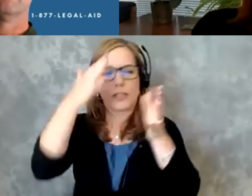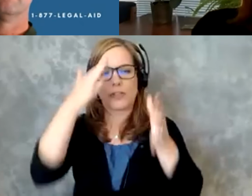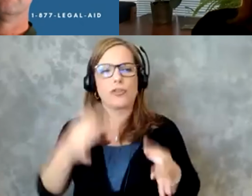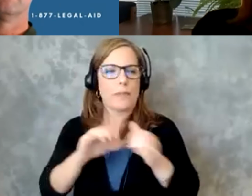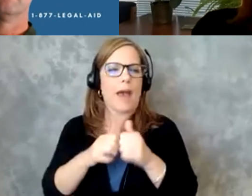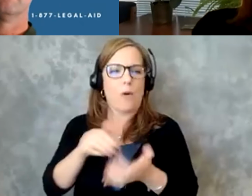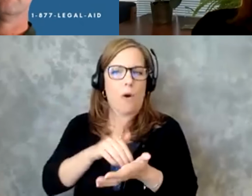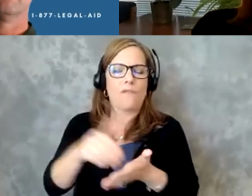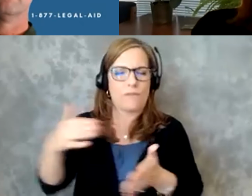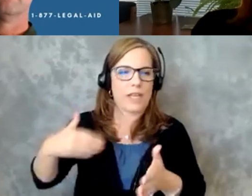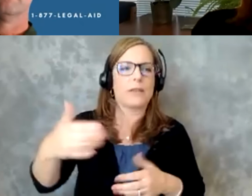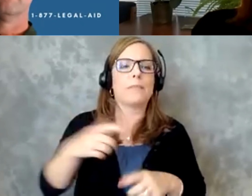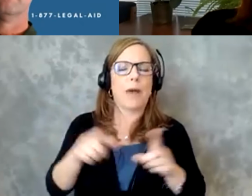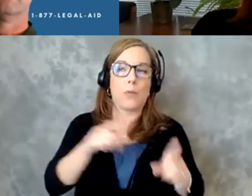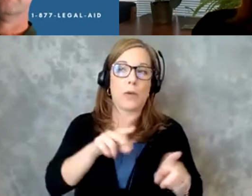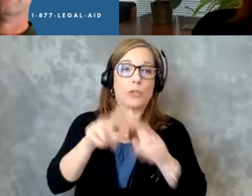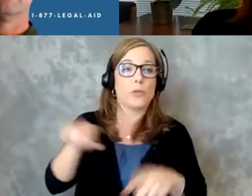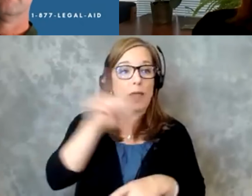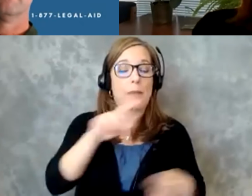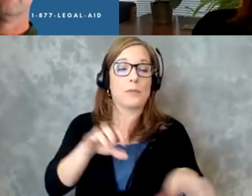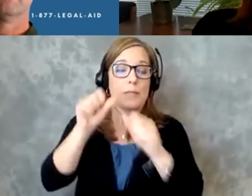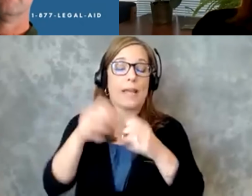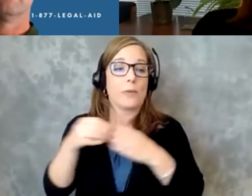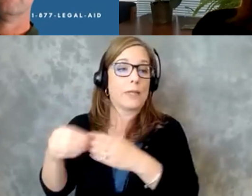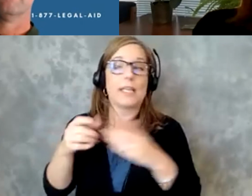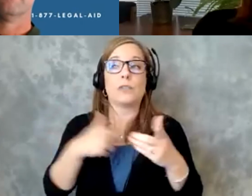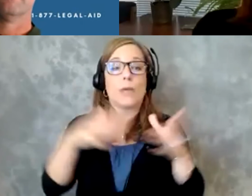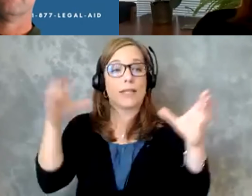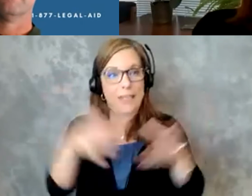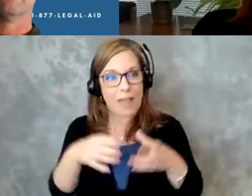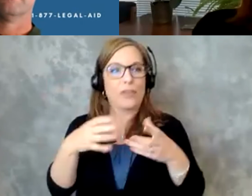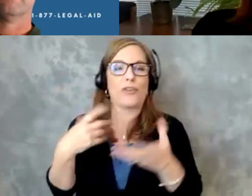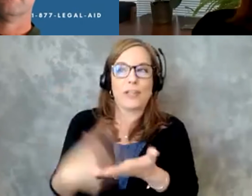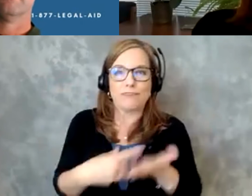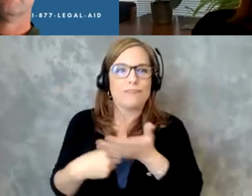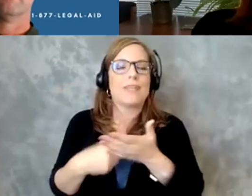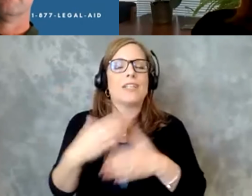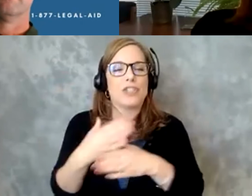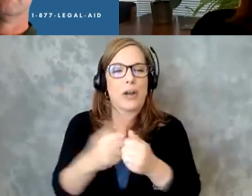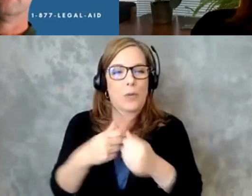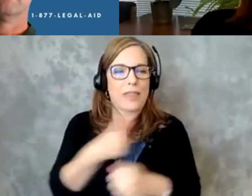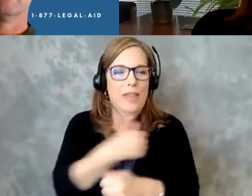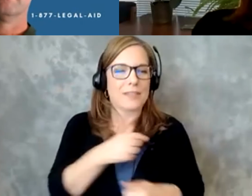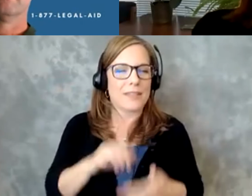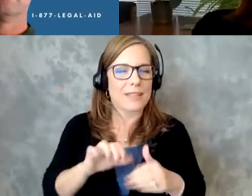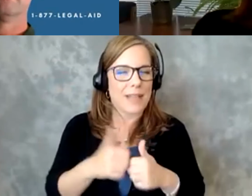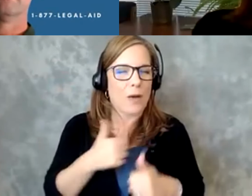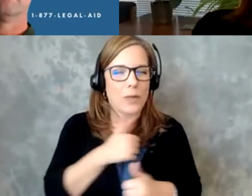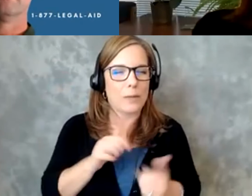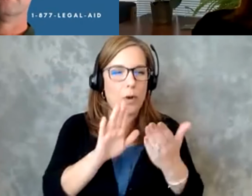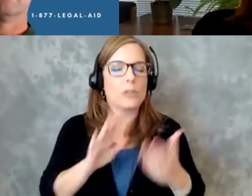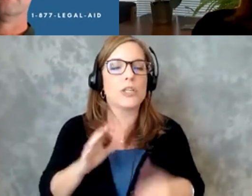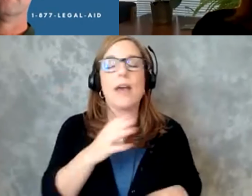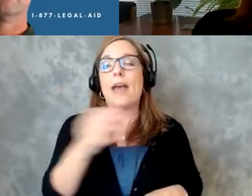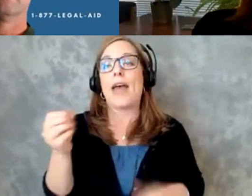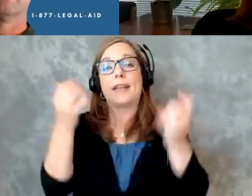the lead and share with us. So that's really how we looked at our network. And then now we're in a